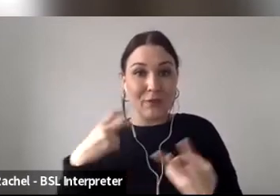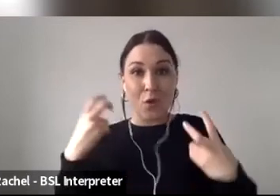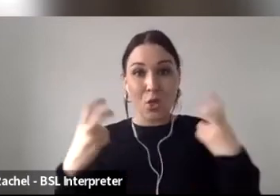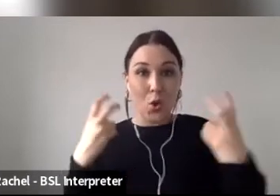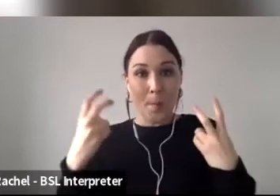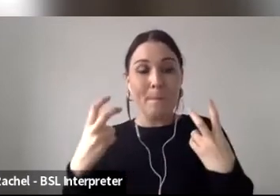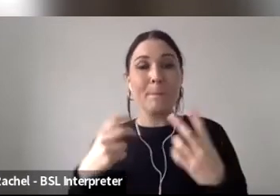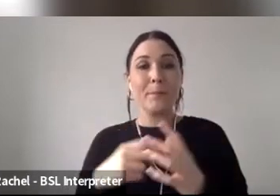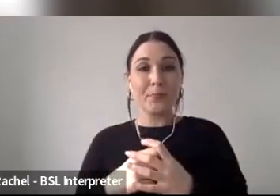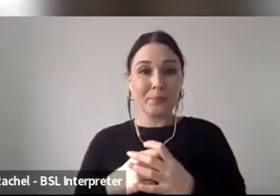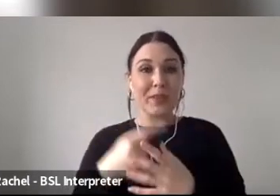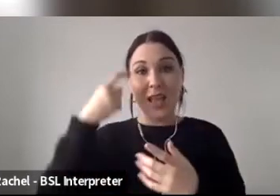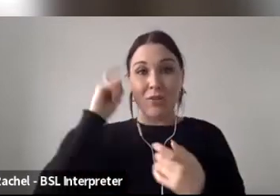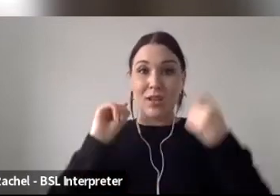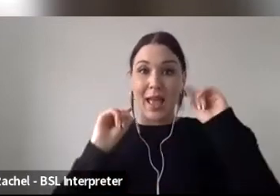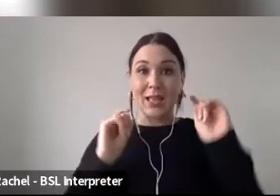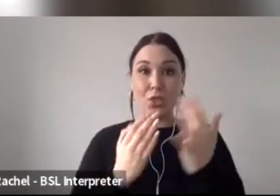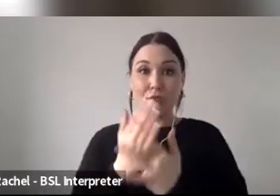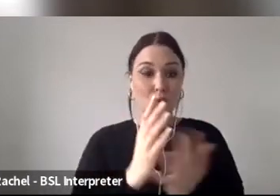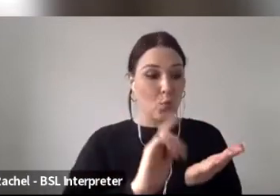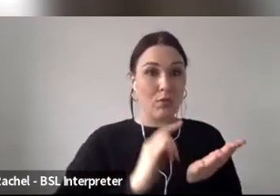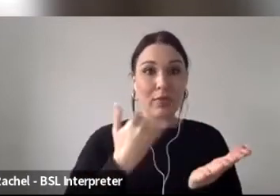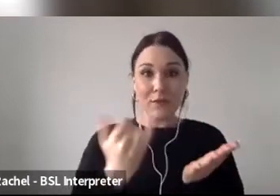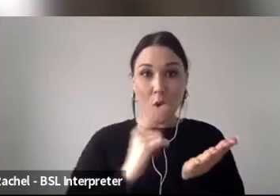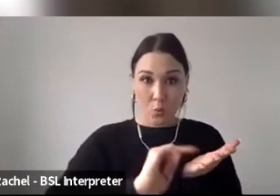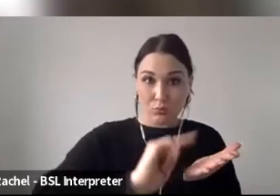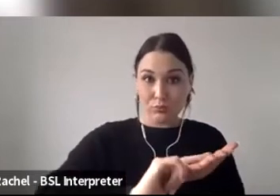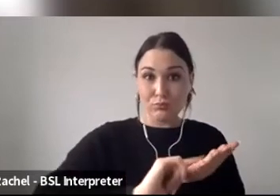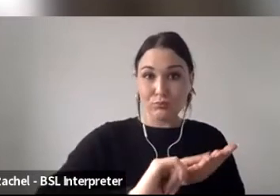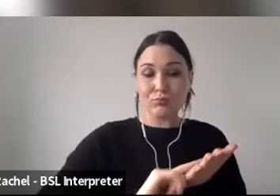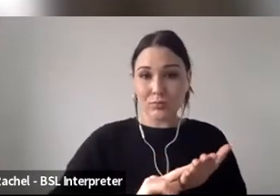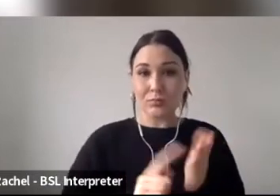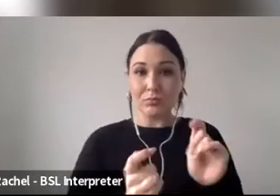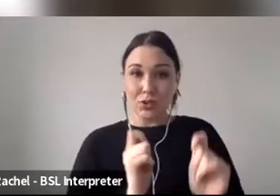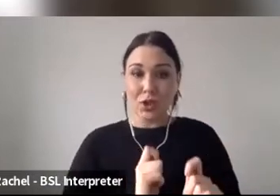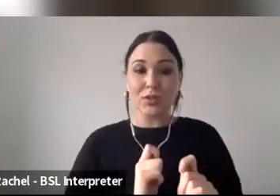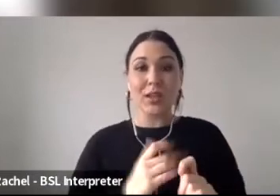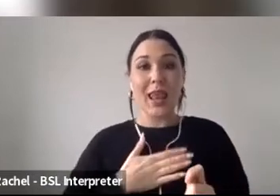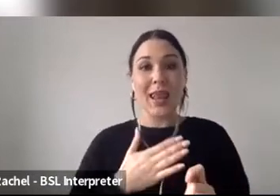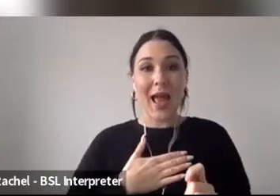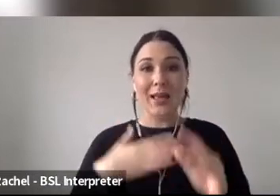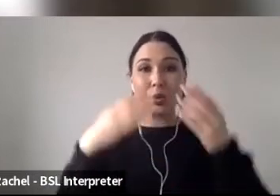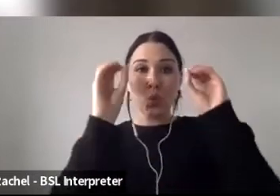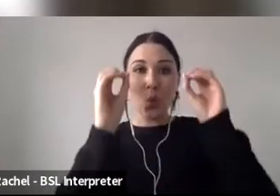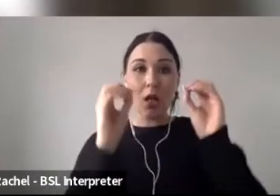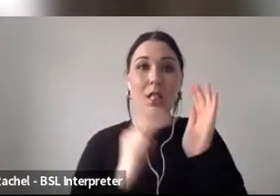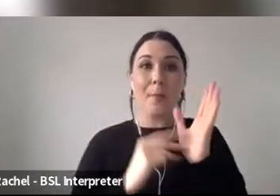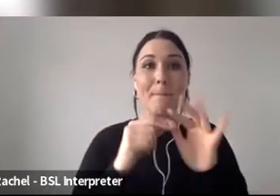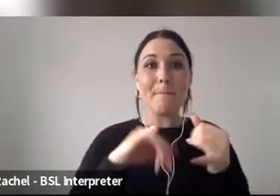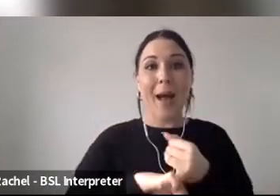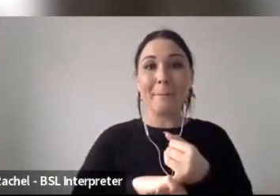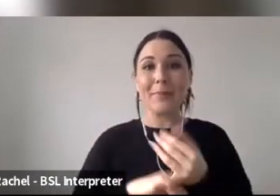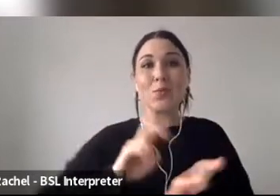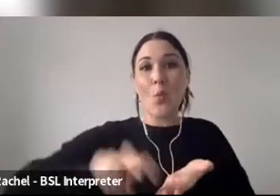volume in the hearing aids through the phone. And then what I really like is things like Google Maps. If I'm walking through London or